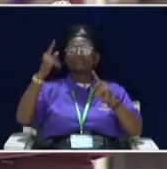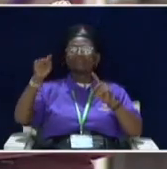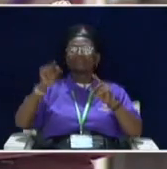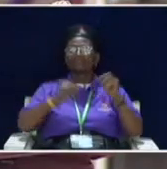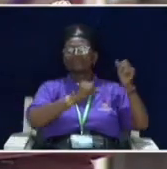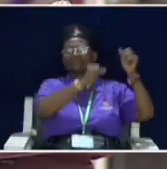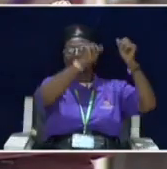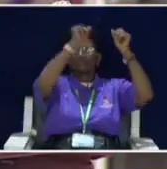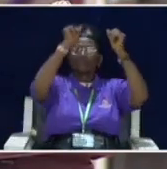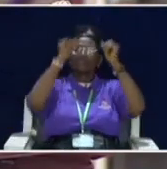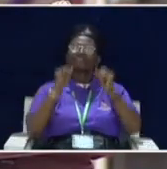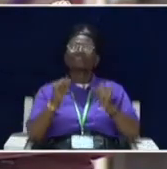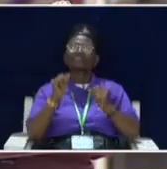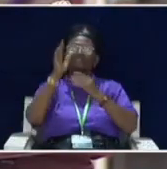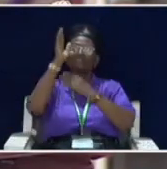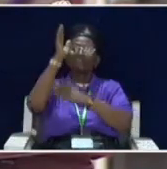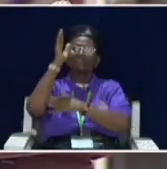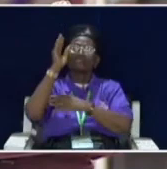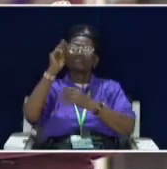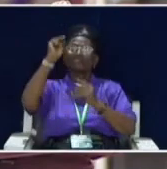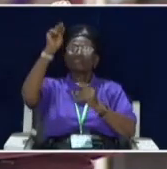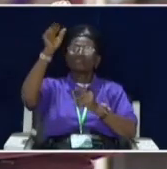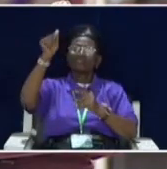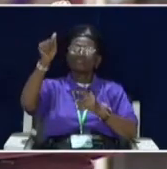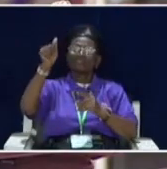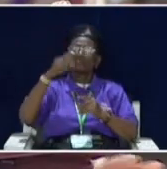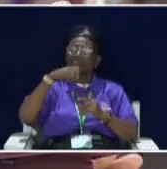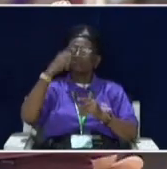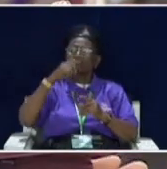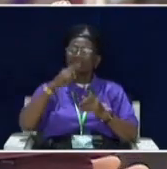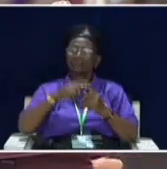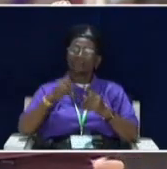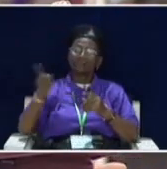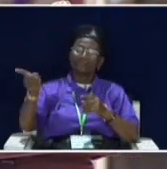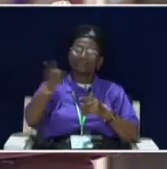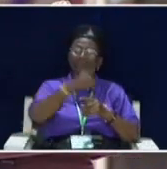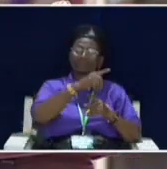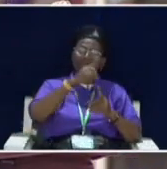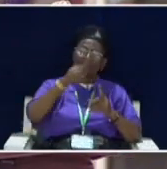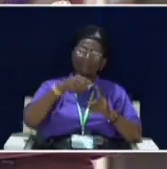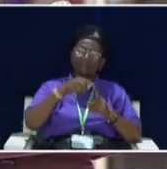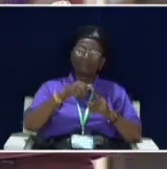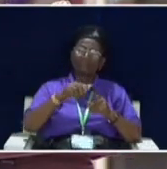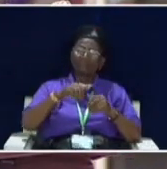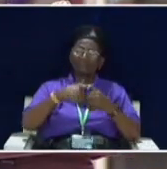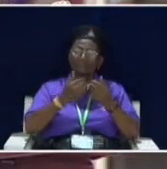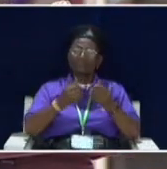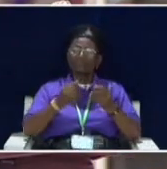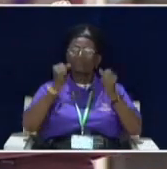himself. I've spoken to you about how strong the ego is.